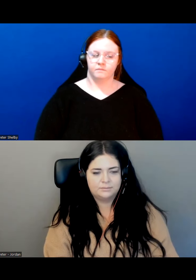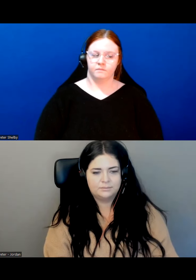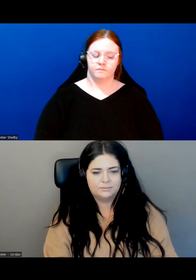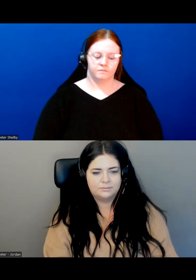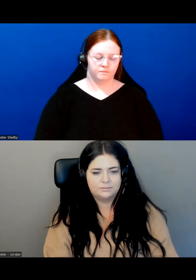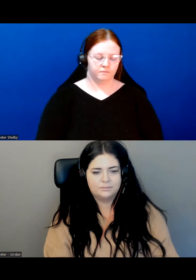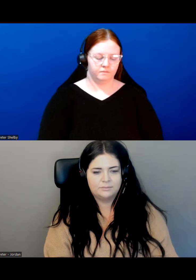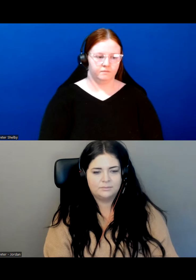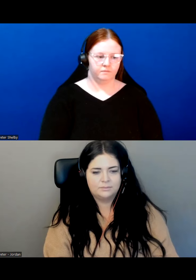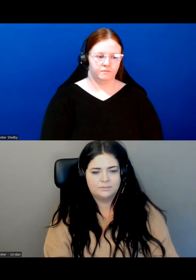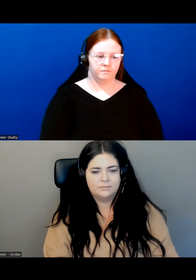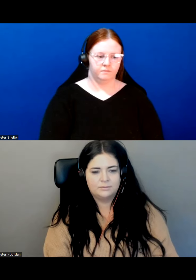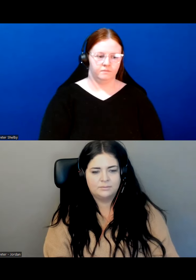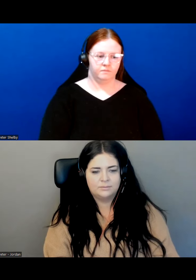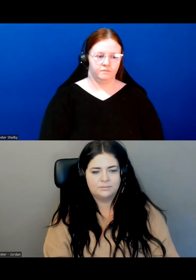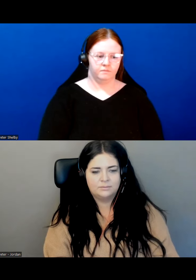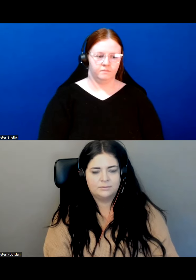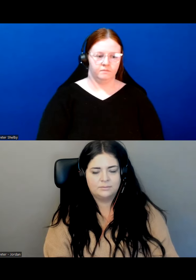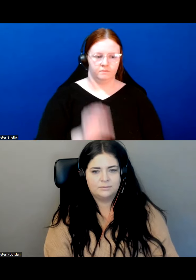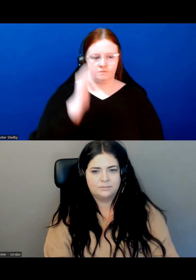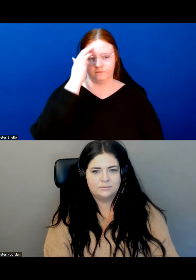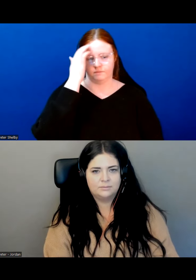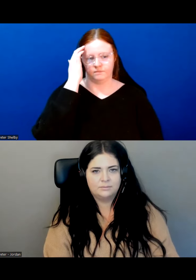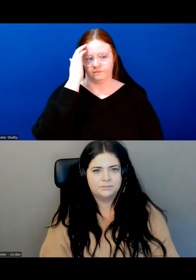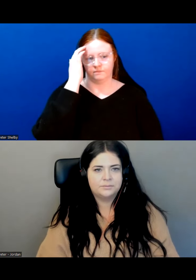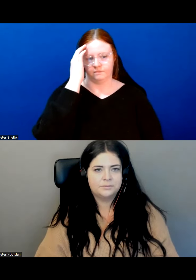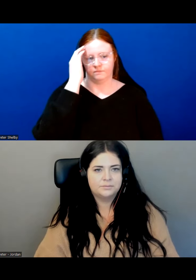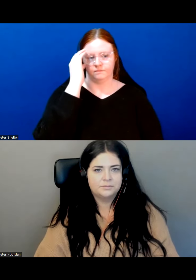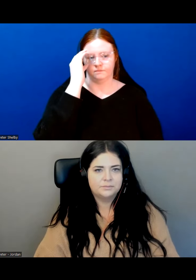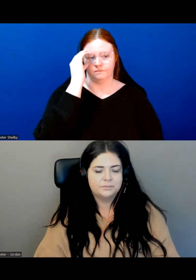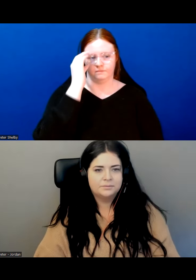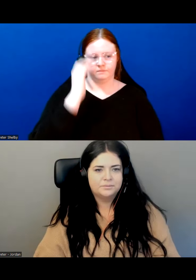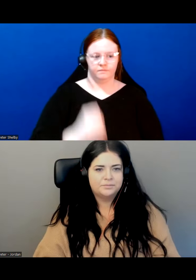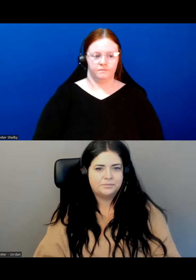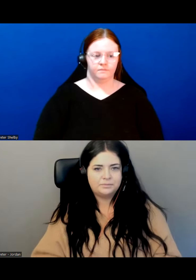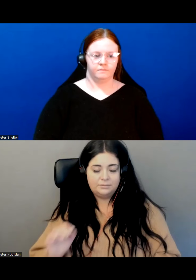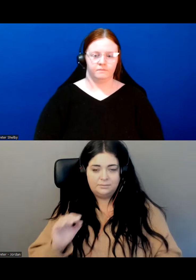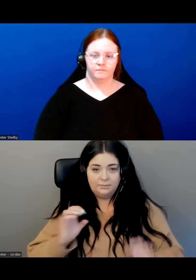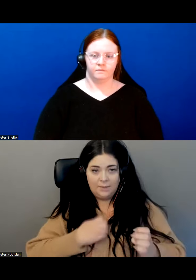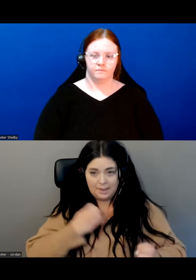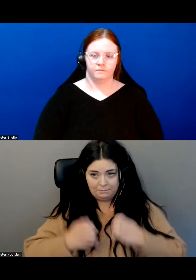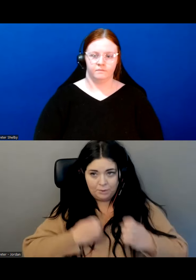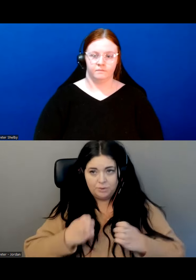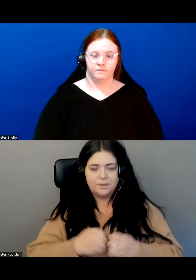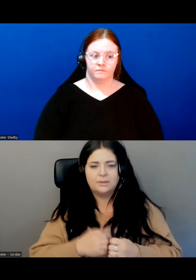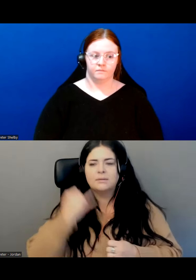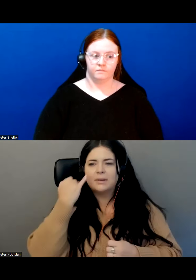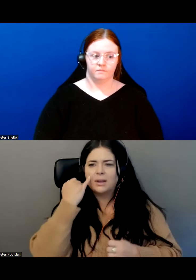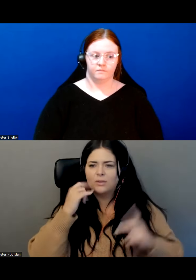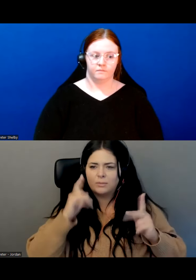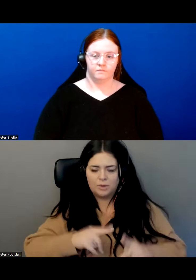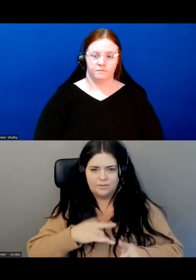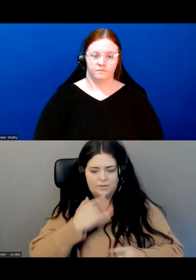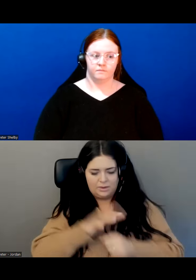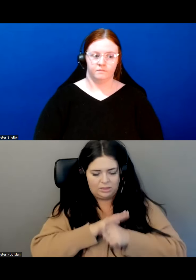that, there are some emotional markers of decreased hearing as well. When someone feels stressed or